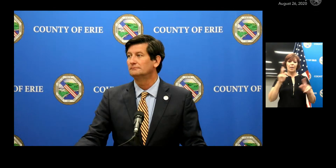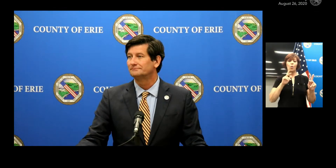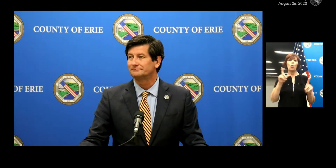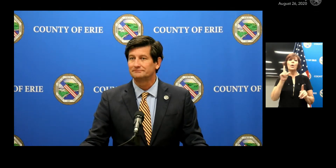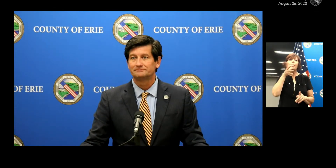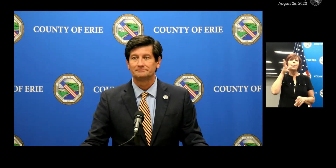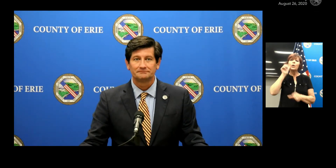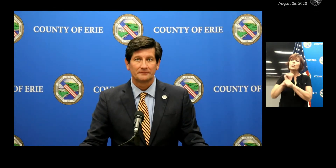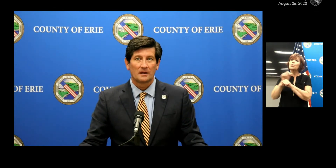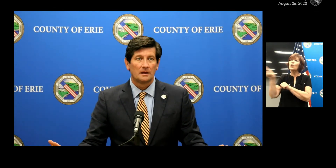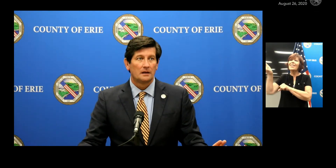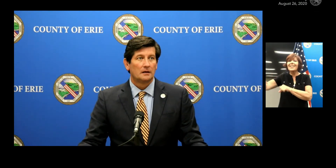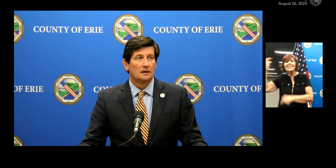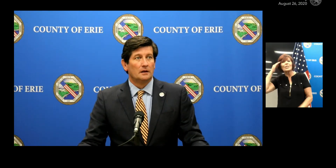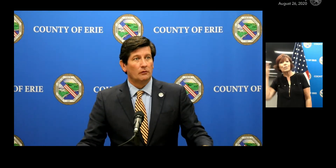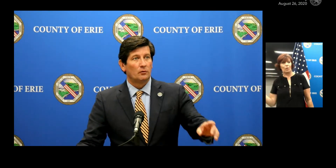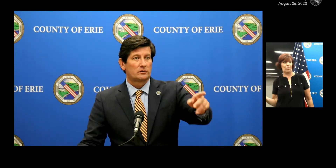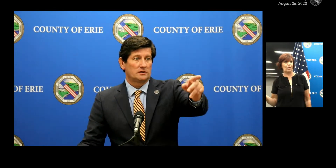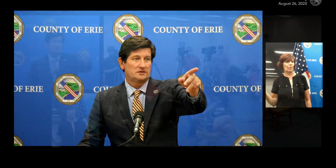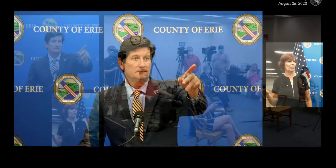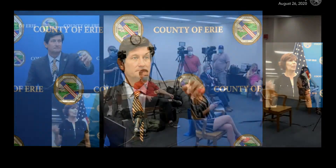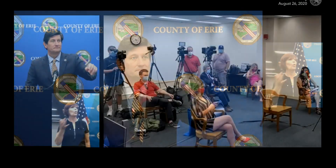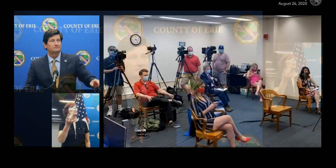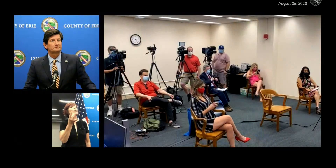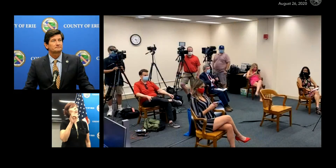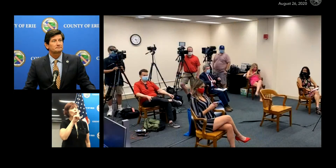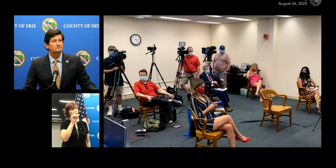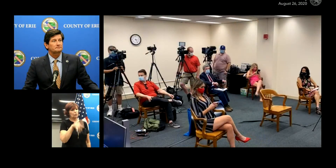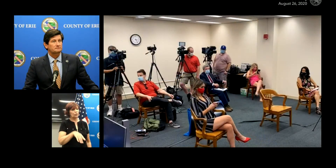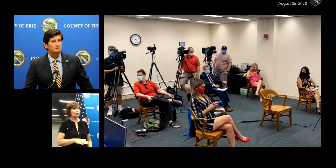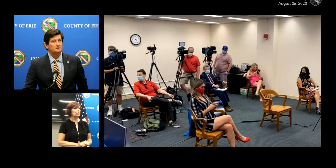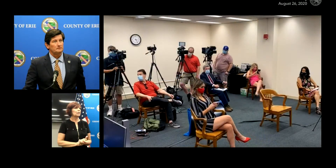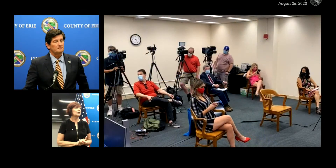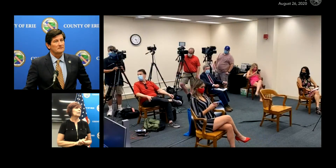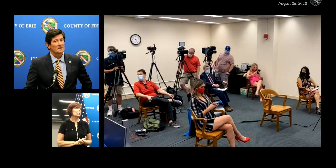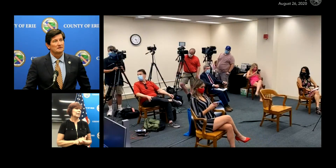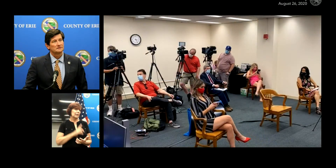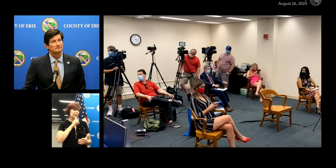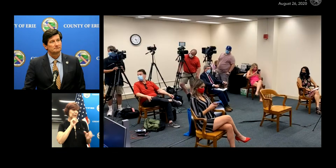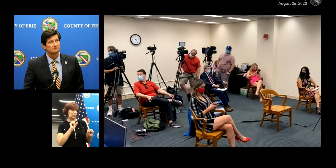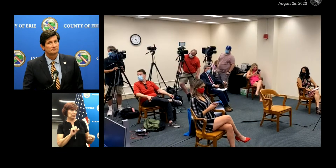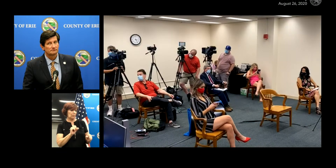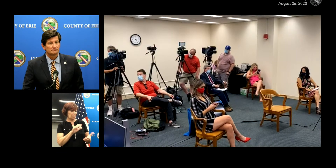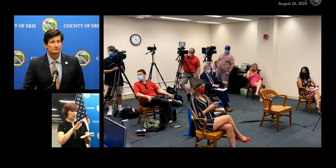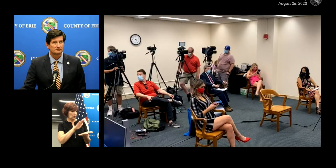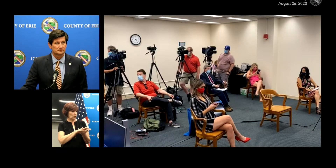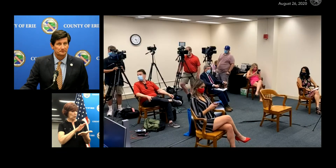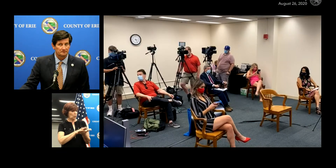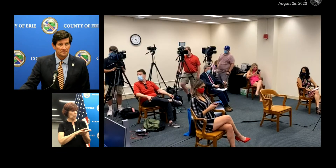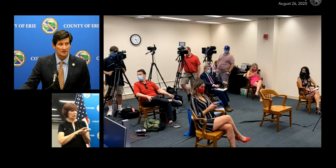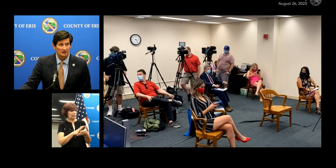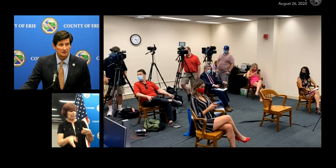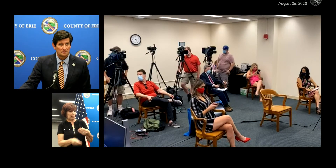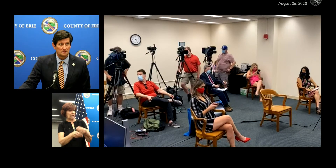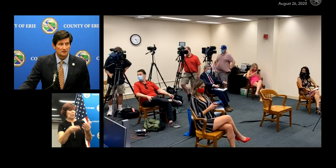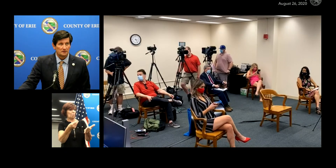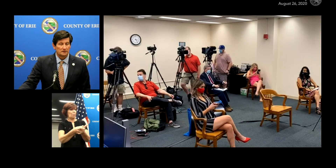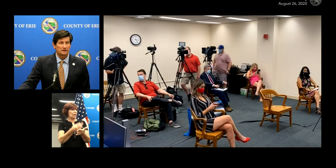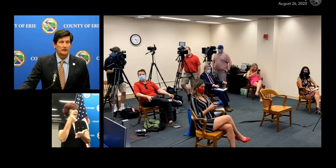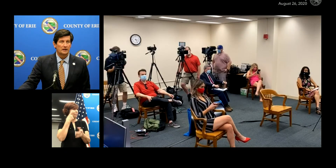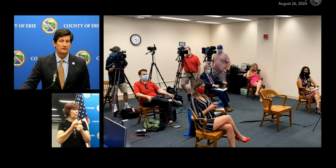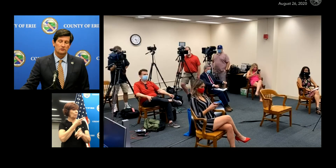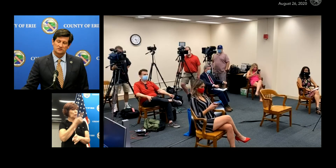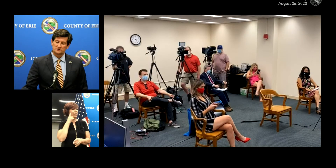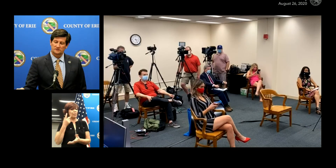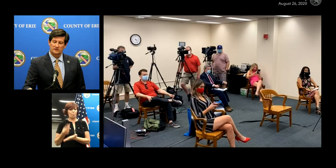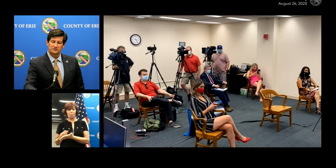know. One more question. Is there any chance that schools might get another boost from you if you have money left over in the COVID